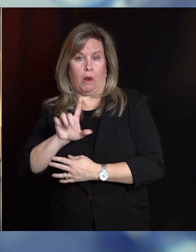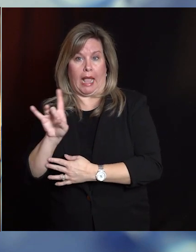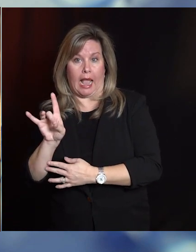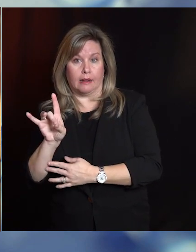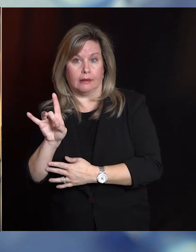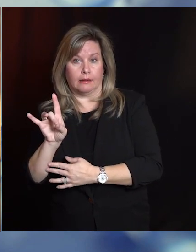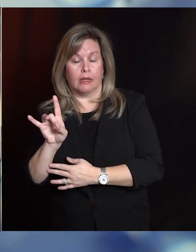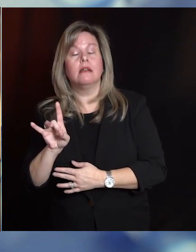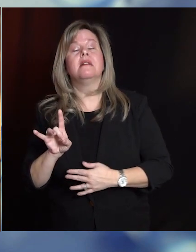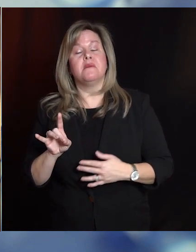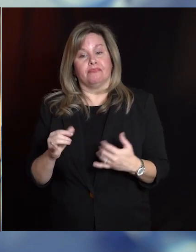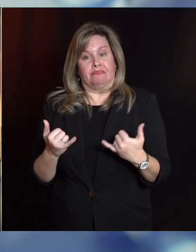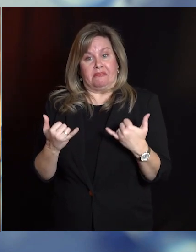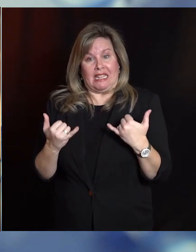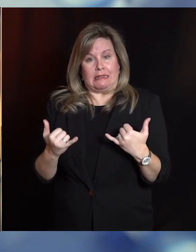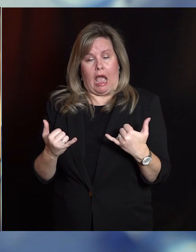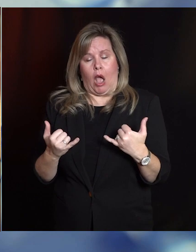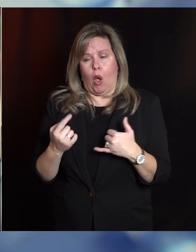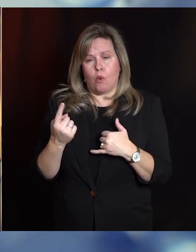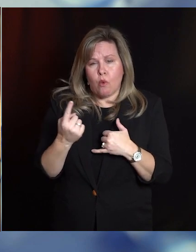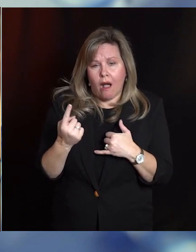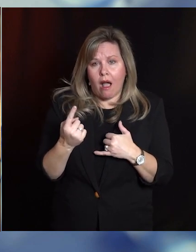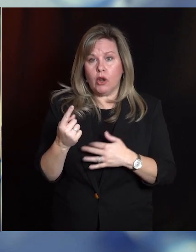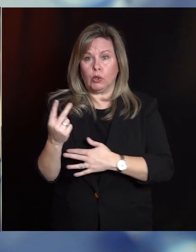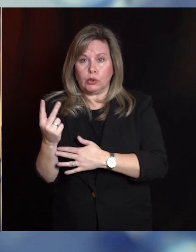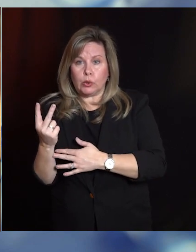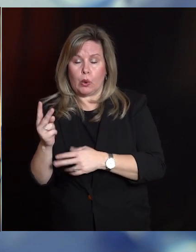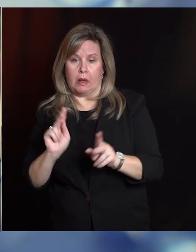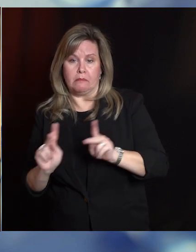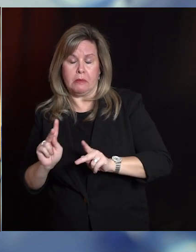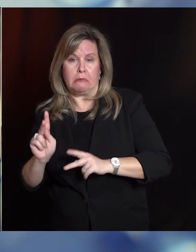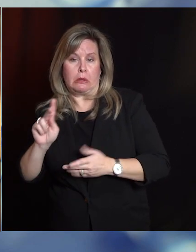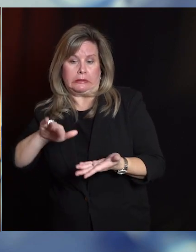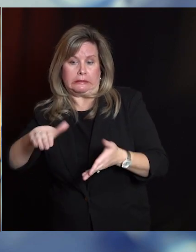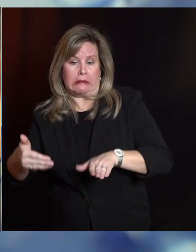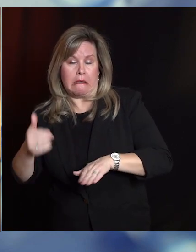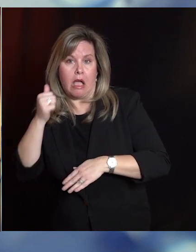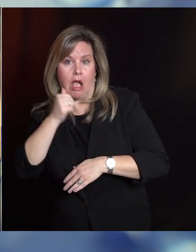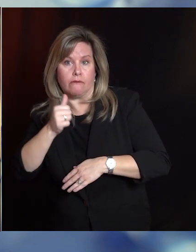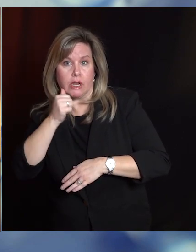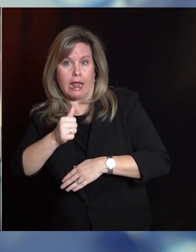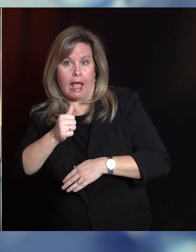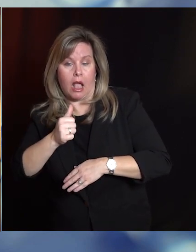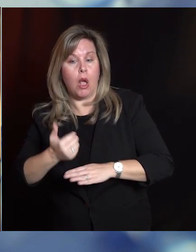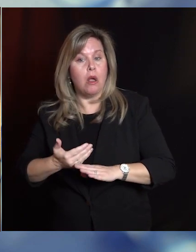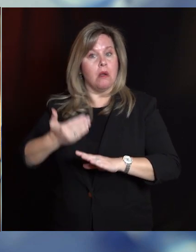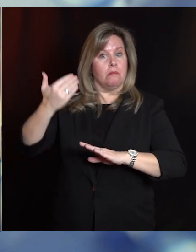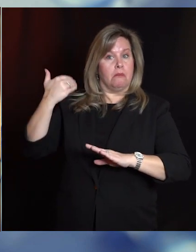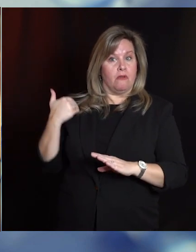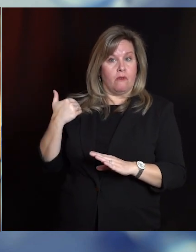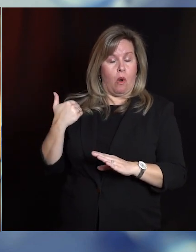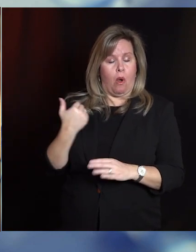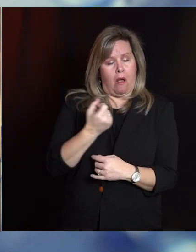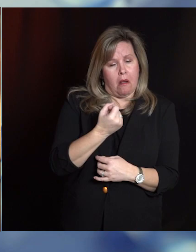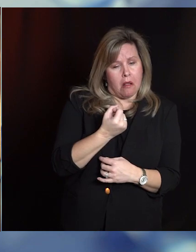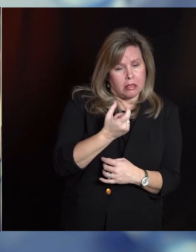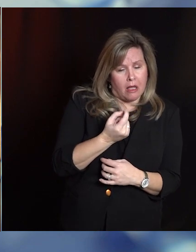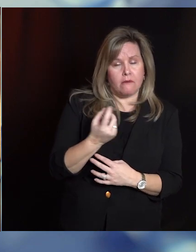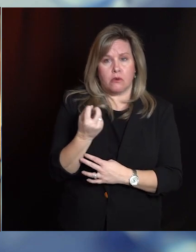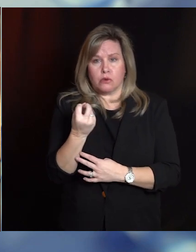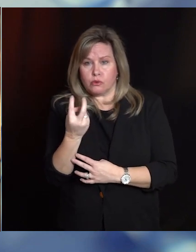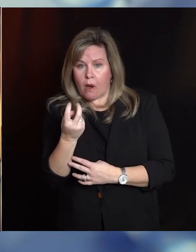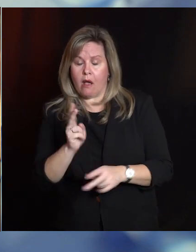so we have seen those numbers come down. Our hearts and our prayers, our thoughts go out to all those families who've been affected by